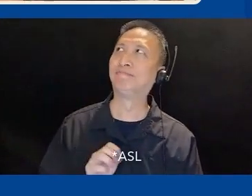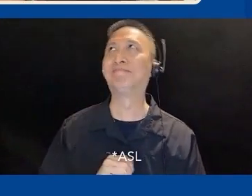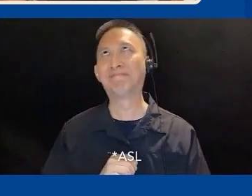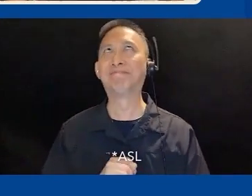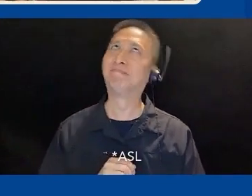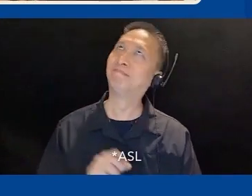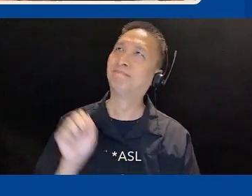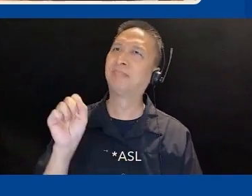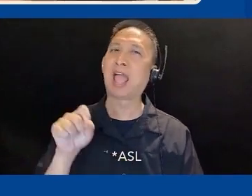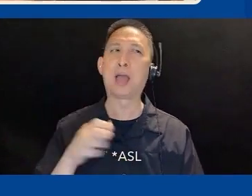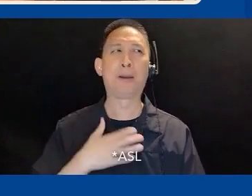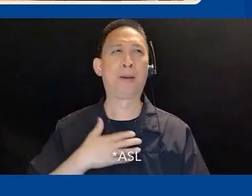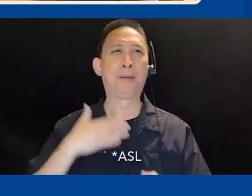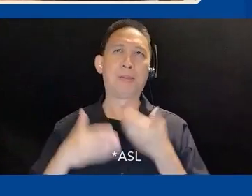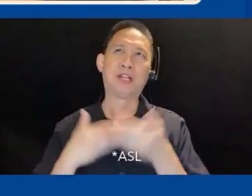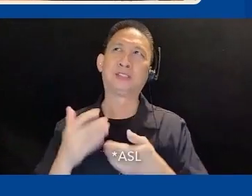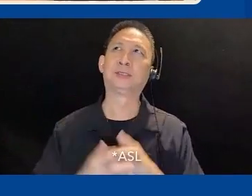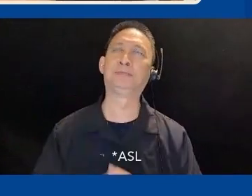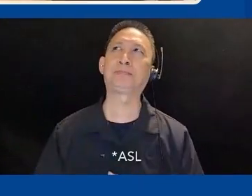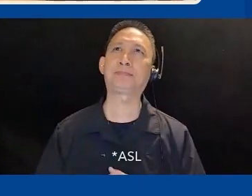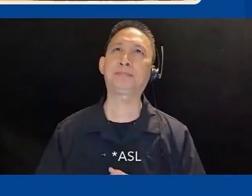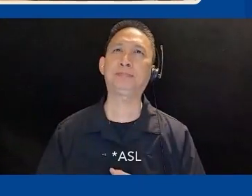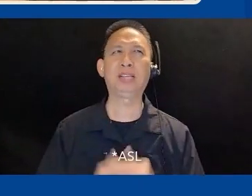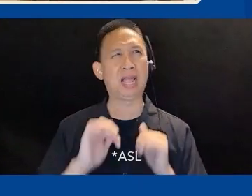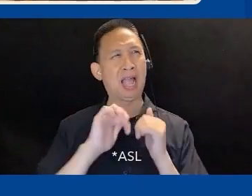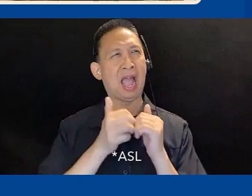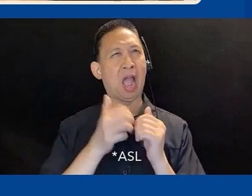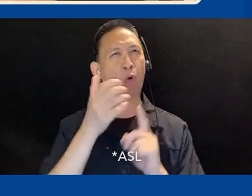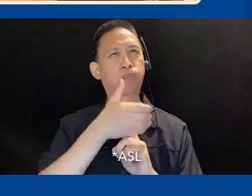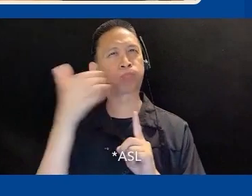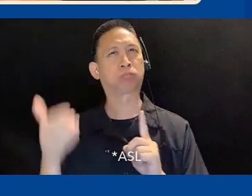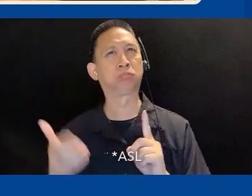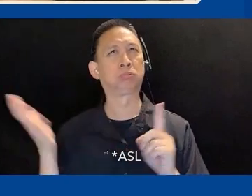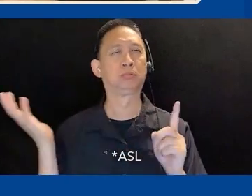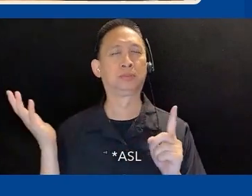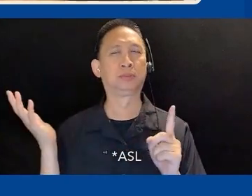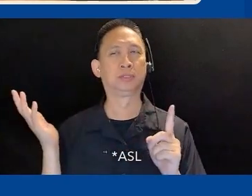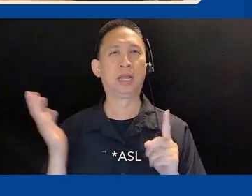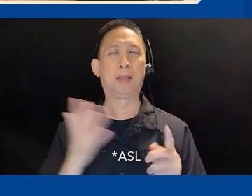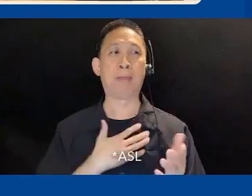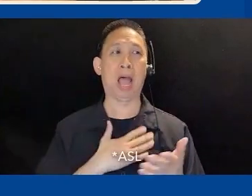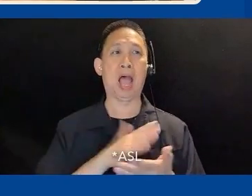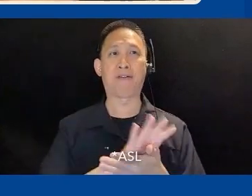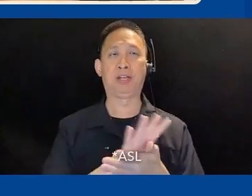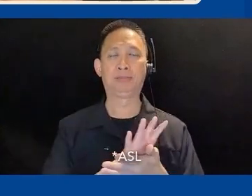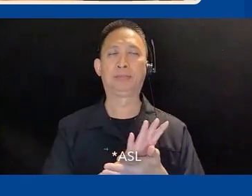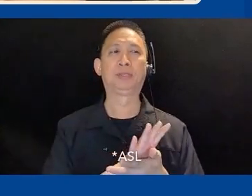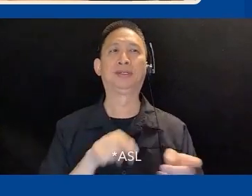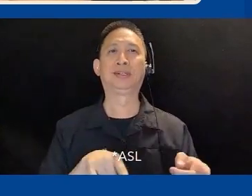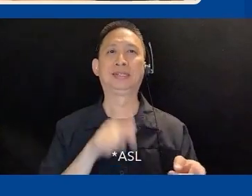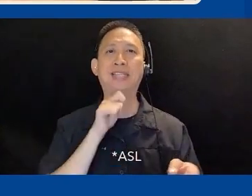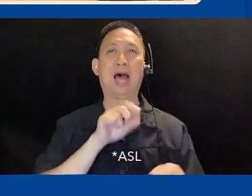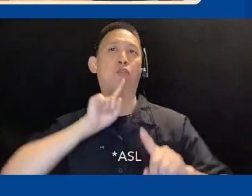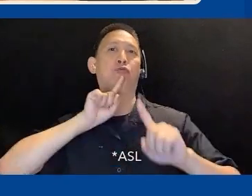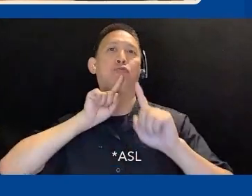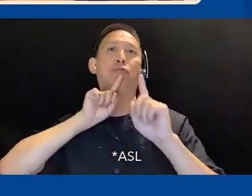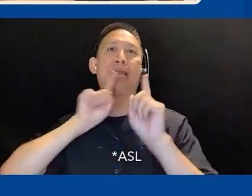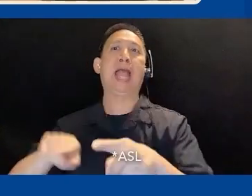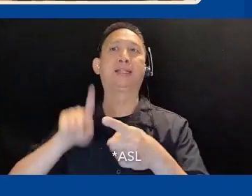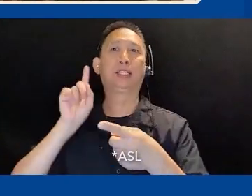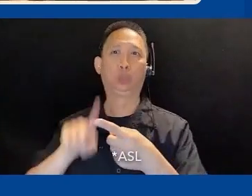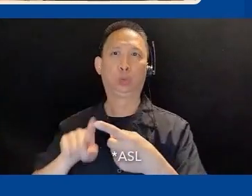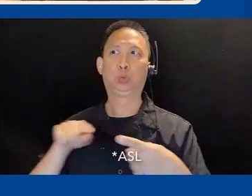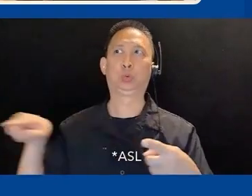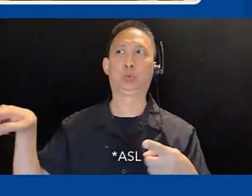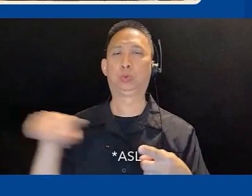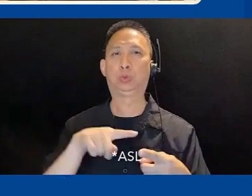I think it's like that act of stripping away is like making something that's not reactionary. You're not like trying to confront something else. You're just making